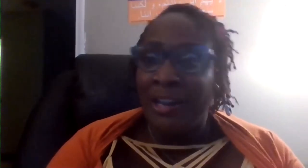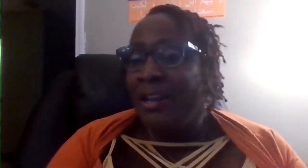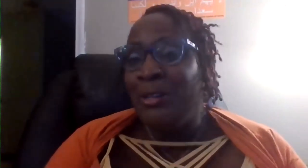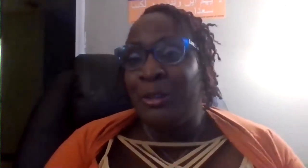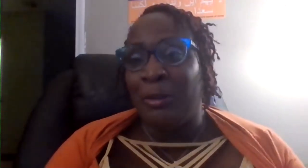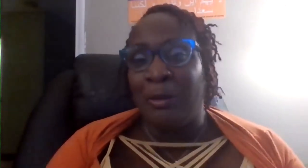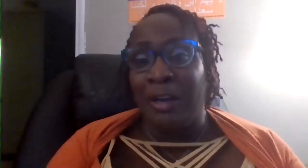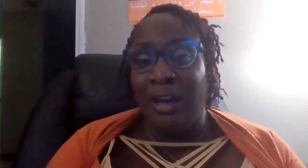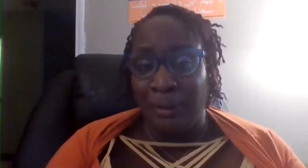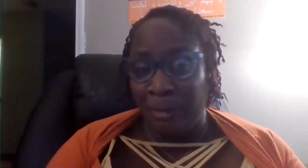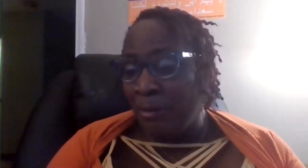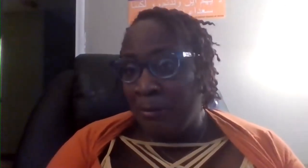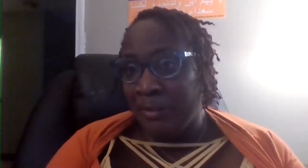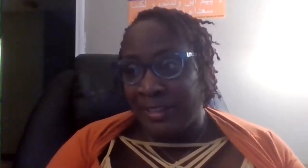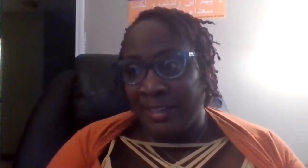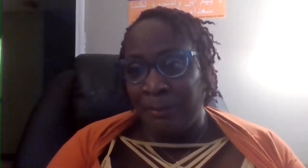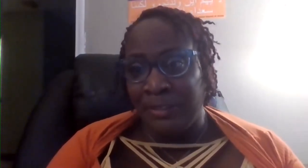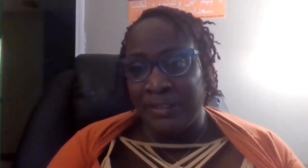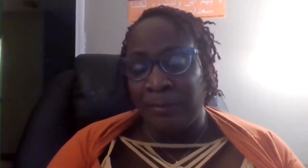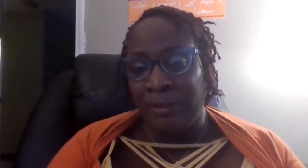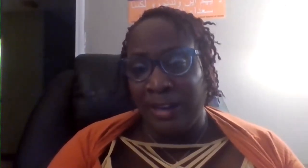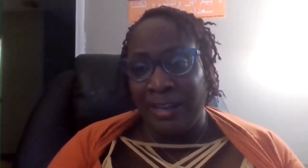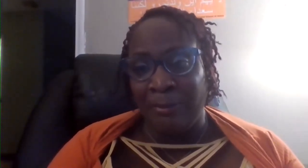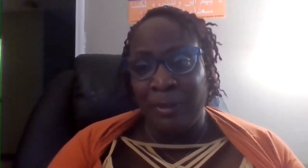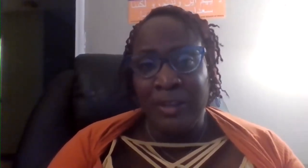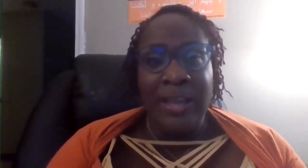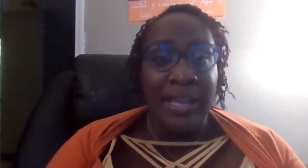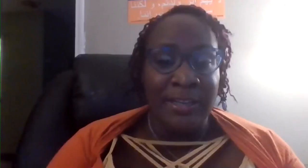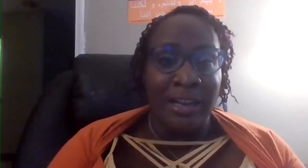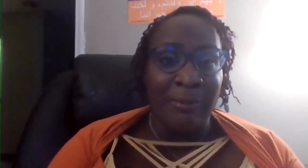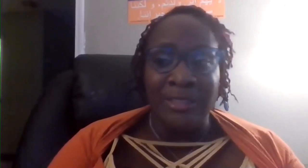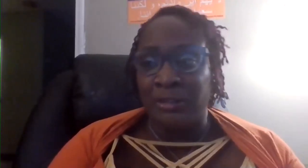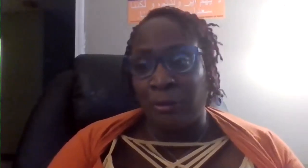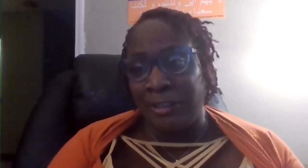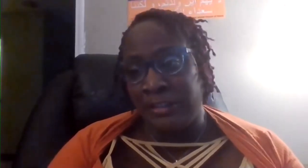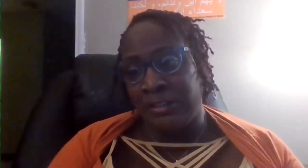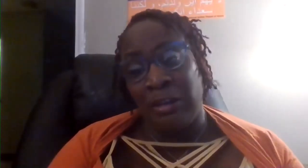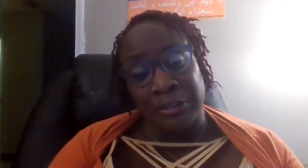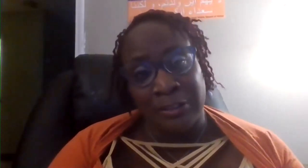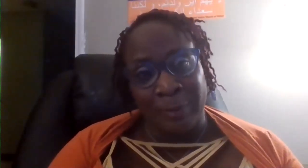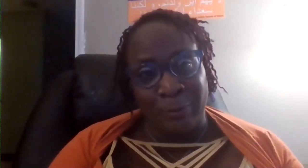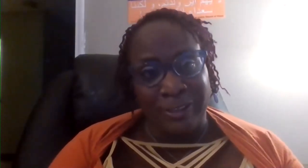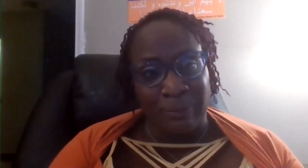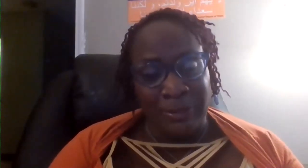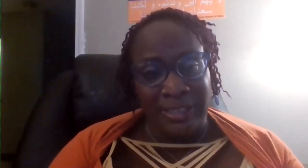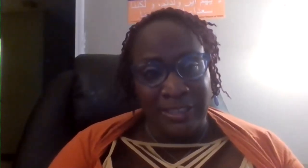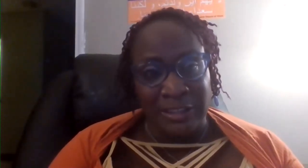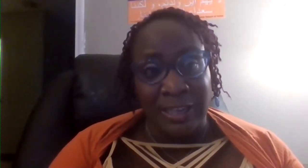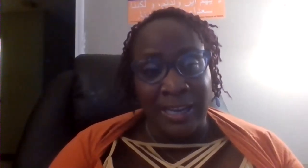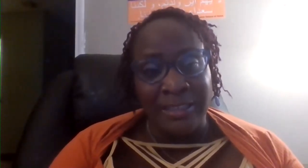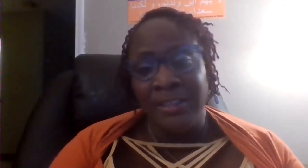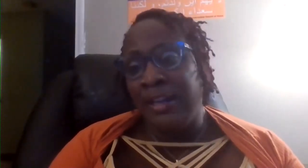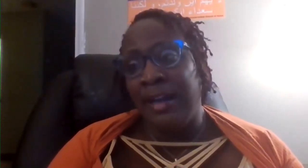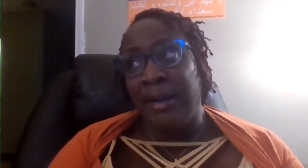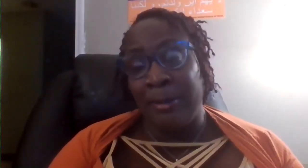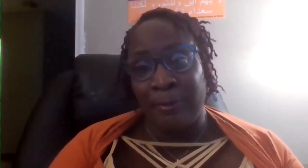free to unmute when that happens. If you have any comments or questions, also feel free to put it in the